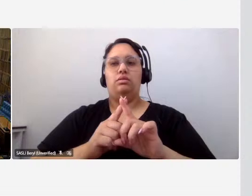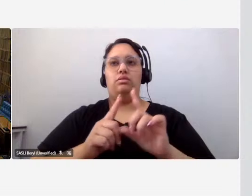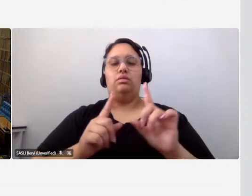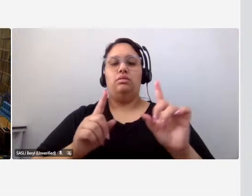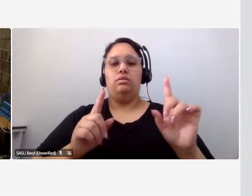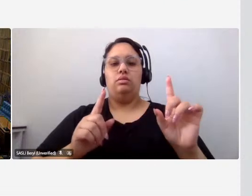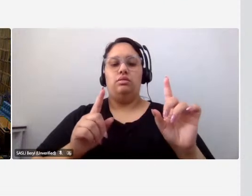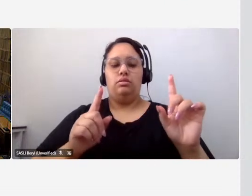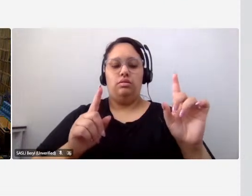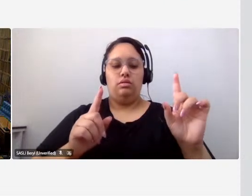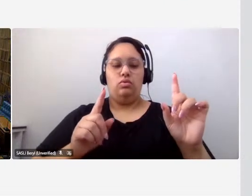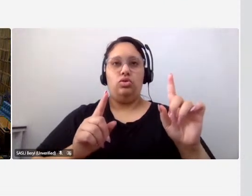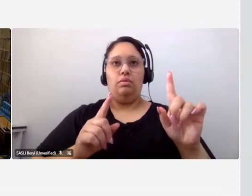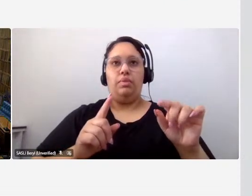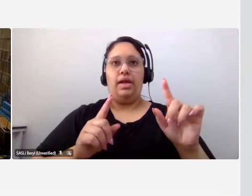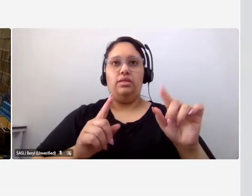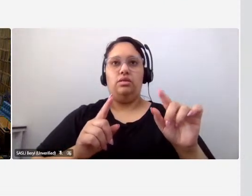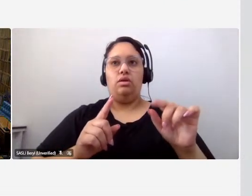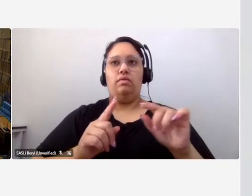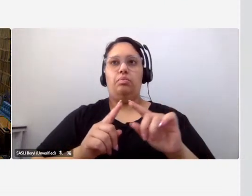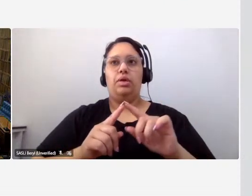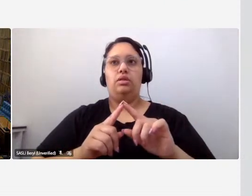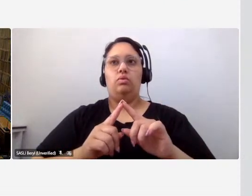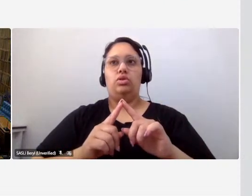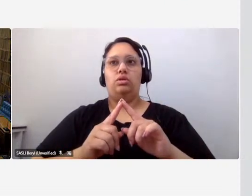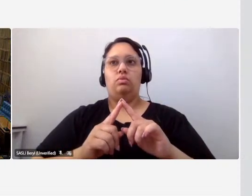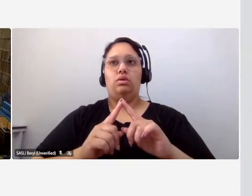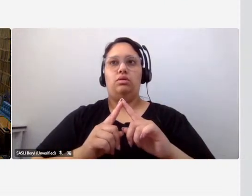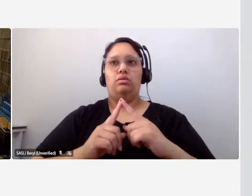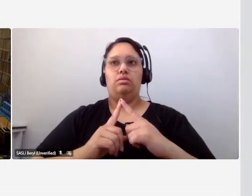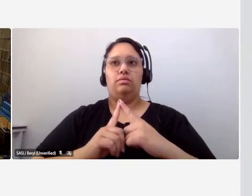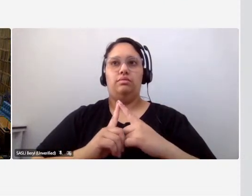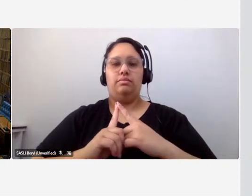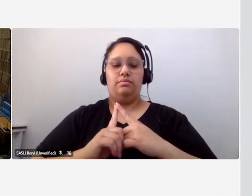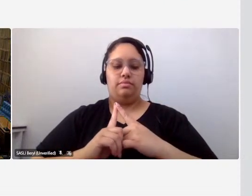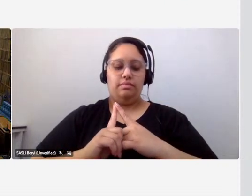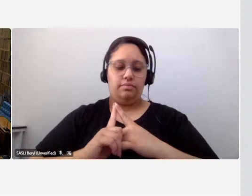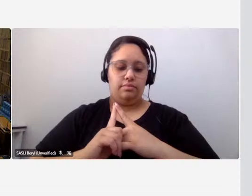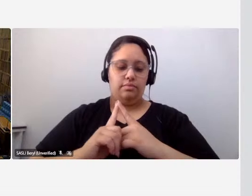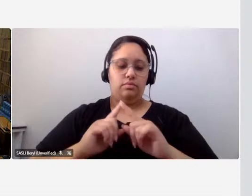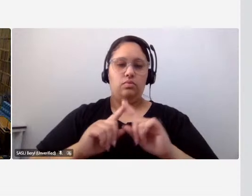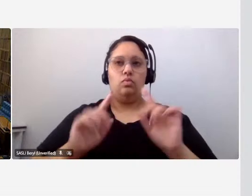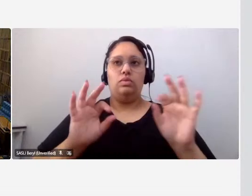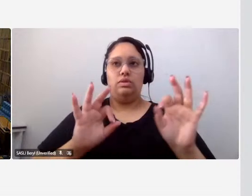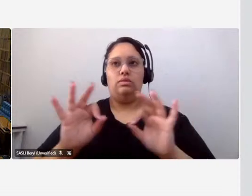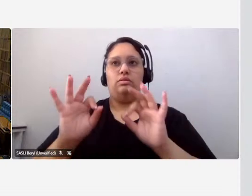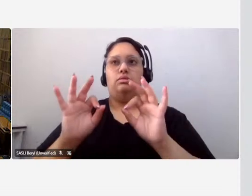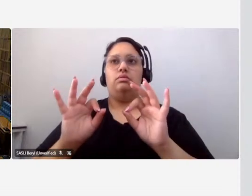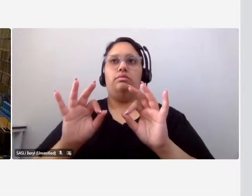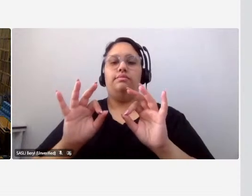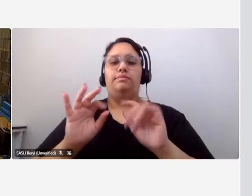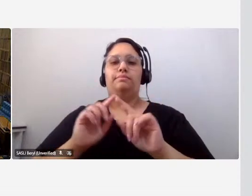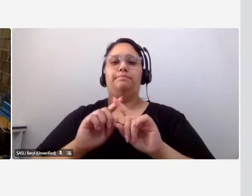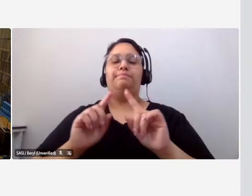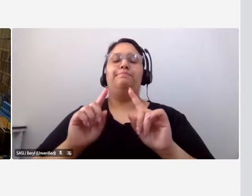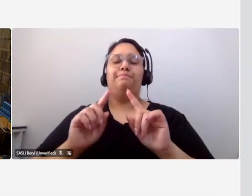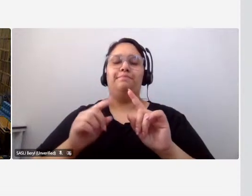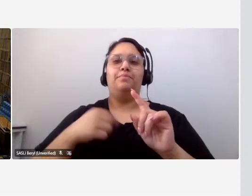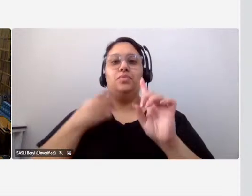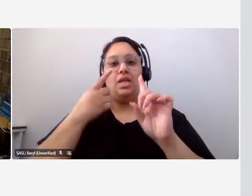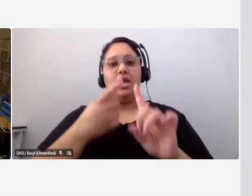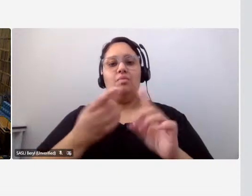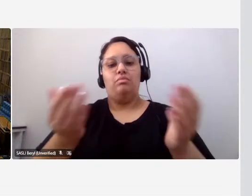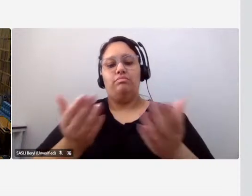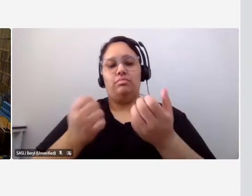had to employ what is described as non-monetary incentives, you know, and aimed at